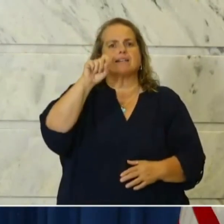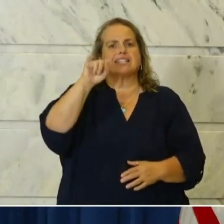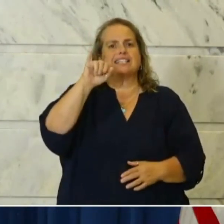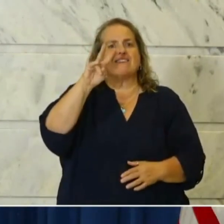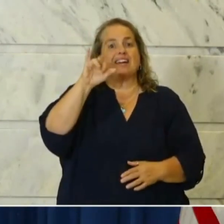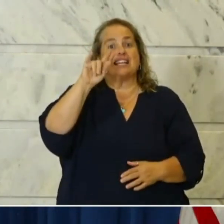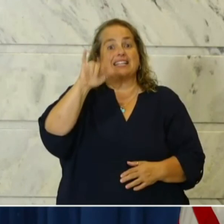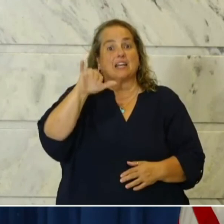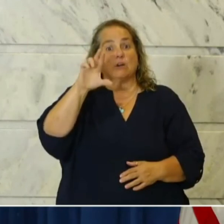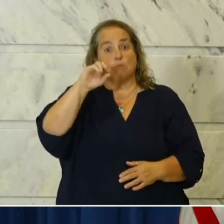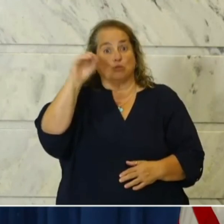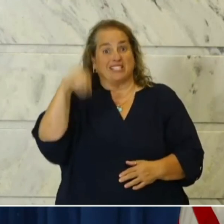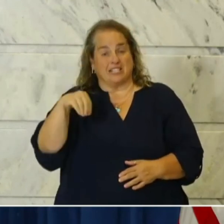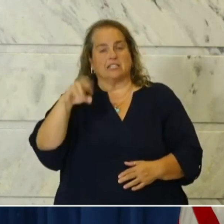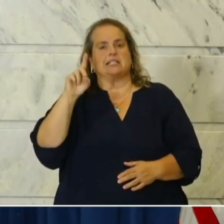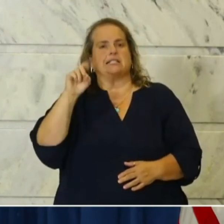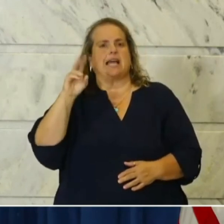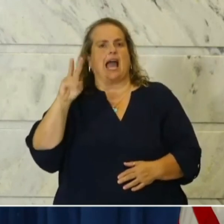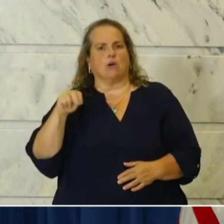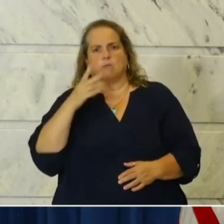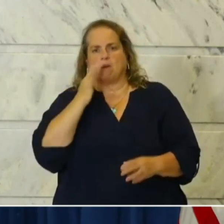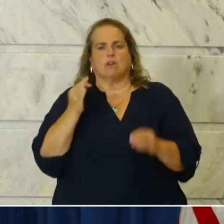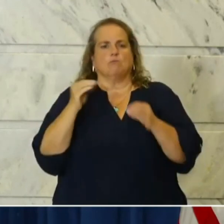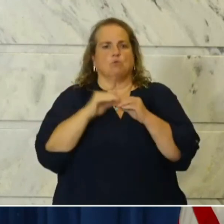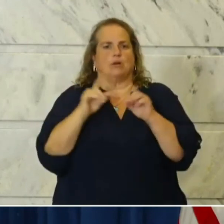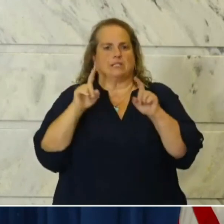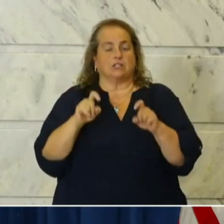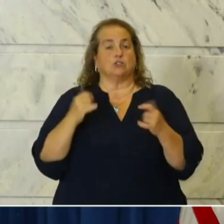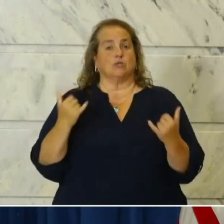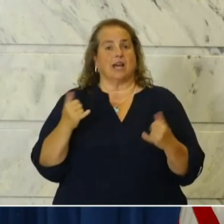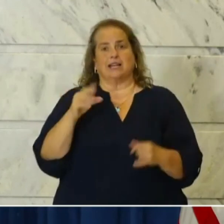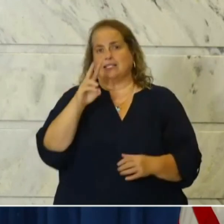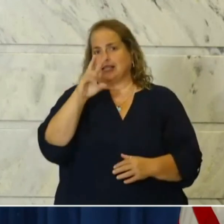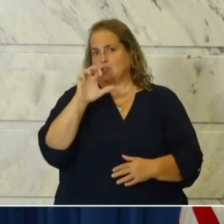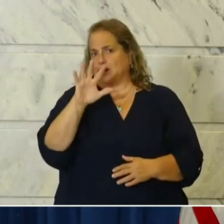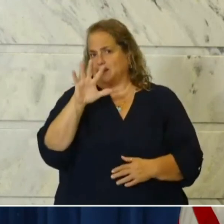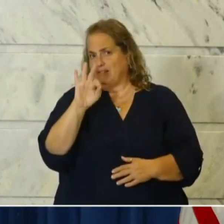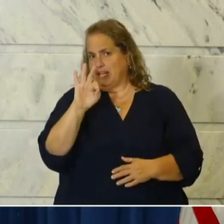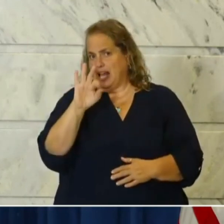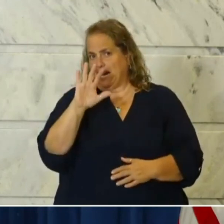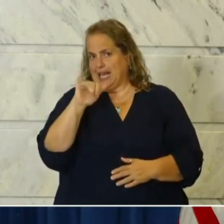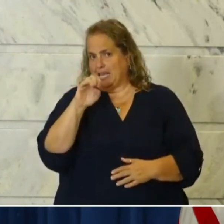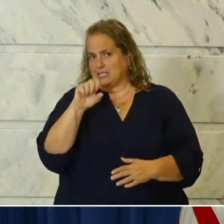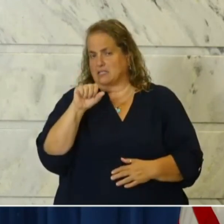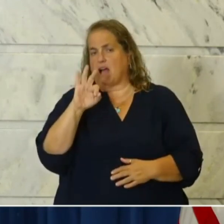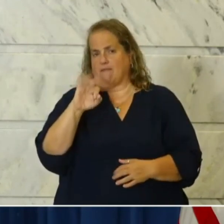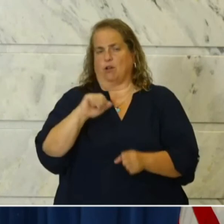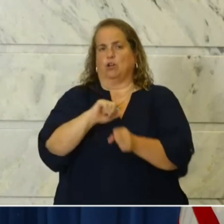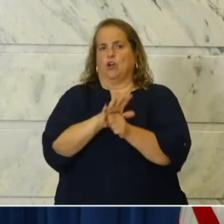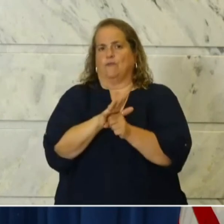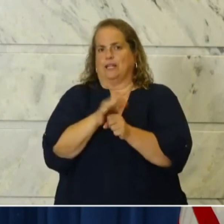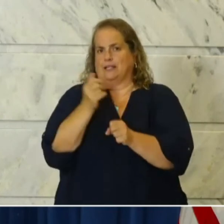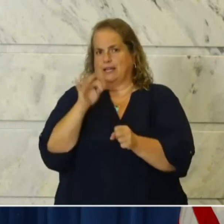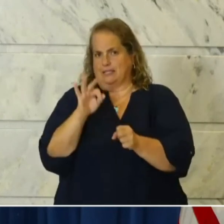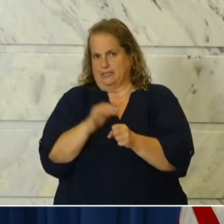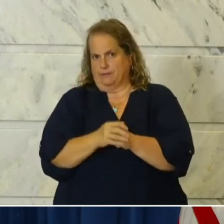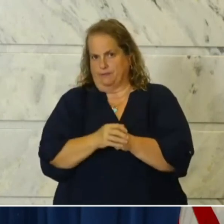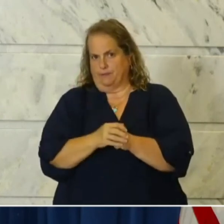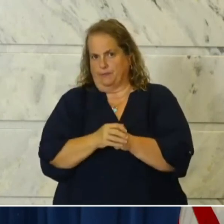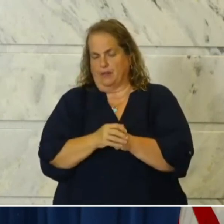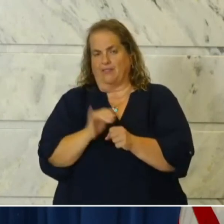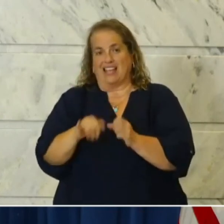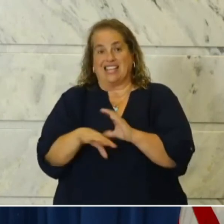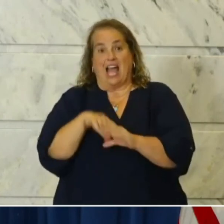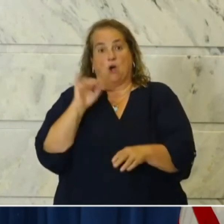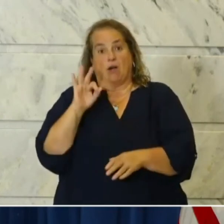had more tests. So today we're reporting 659 cases of COVID-19. That is out of